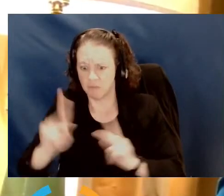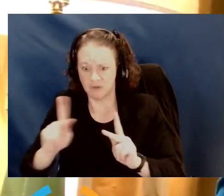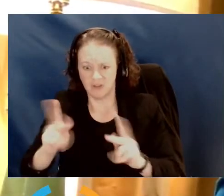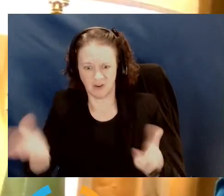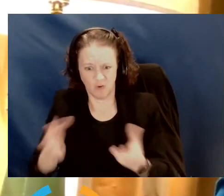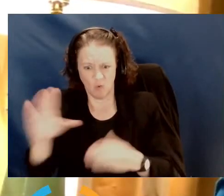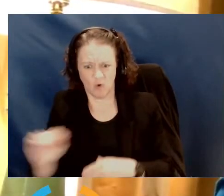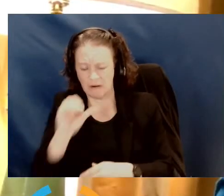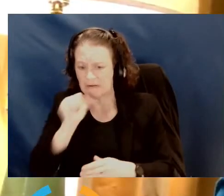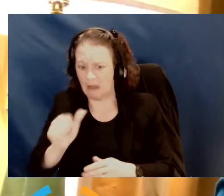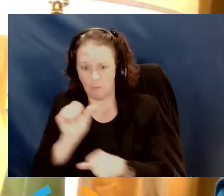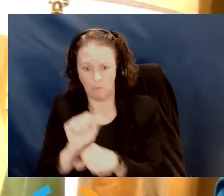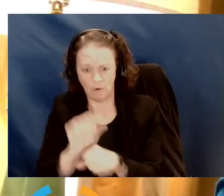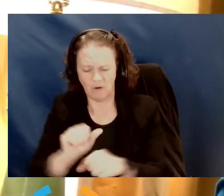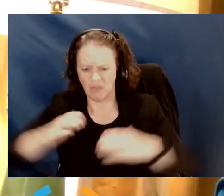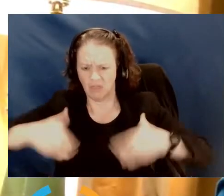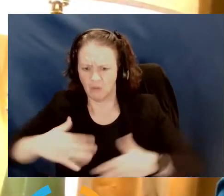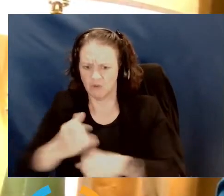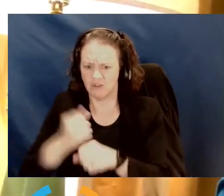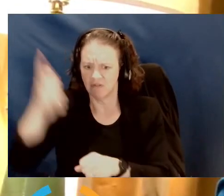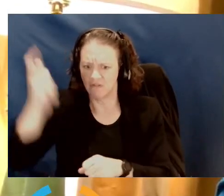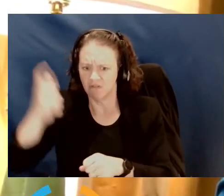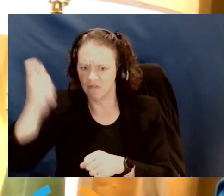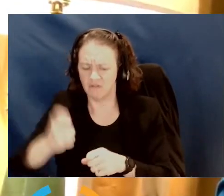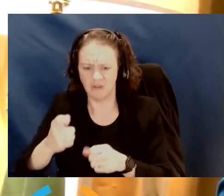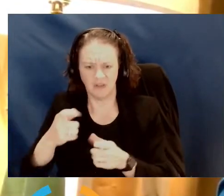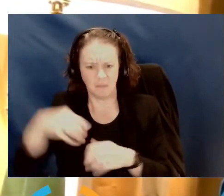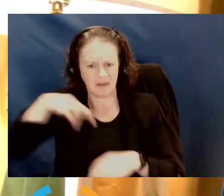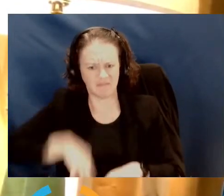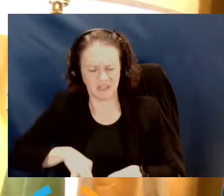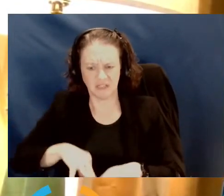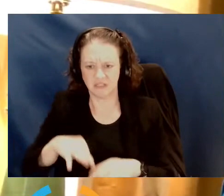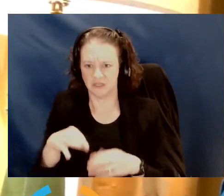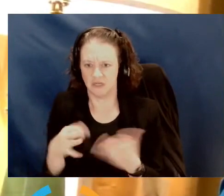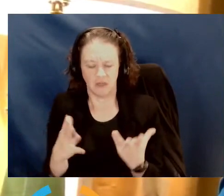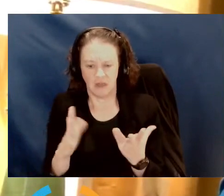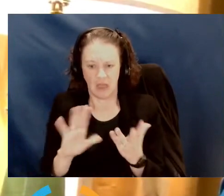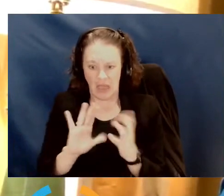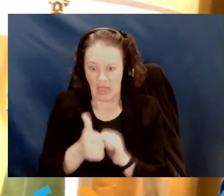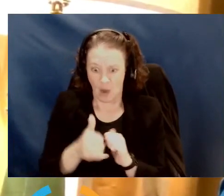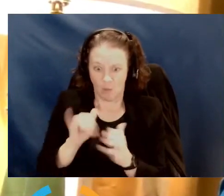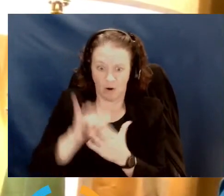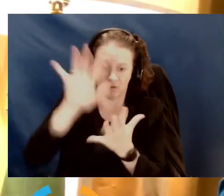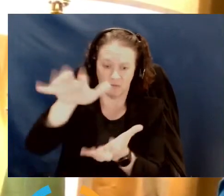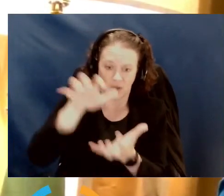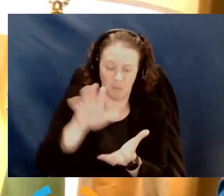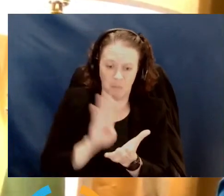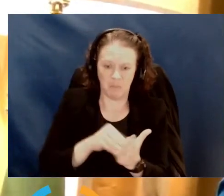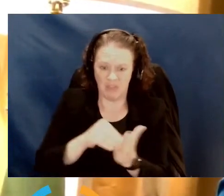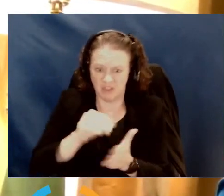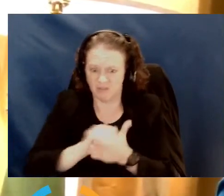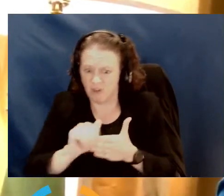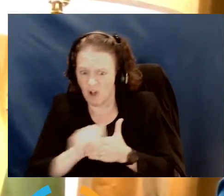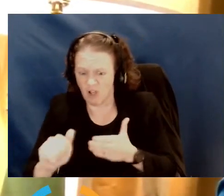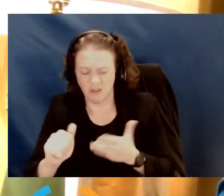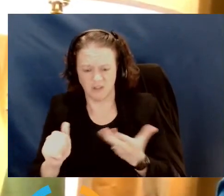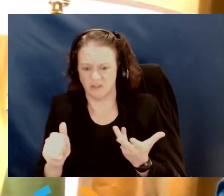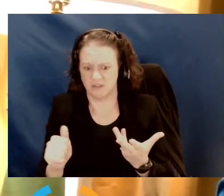know billions of dollars in education funding is actually helping students succeed? How can we better manage